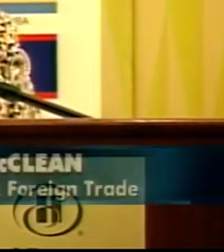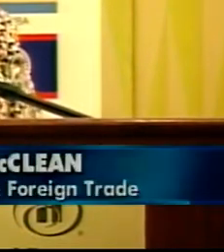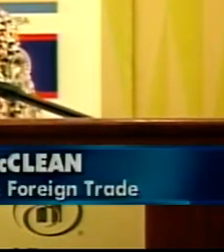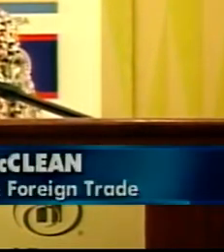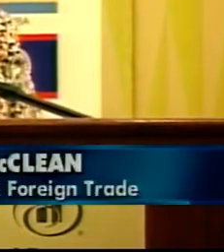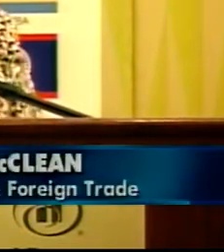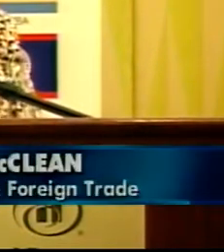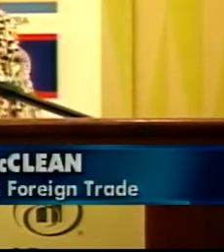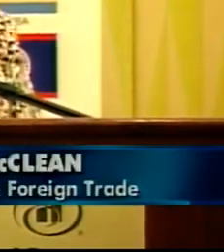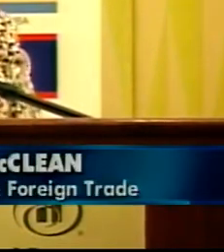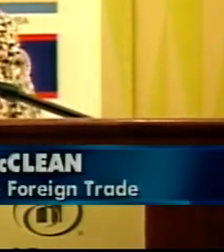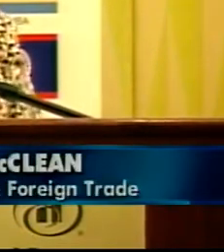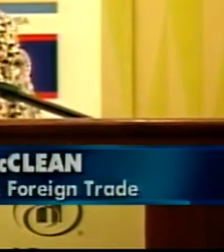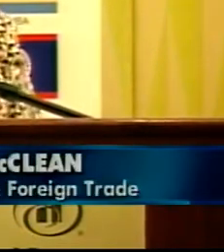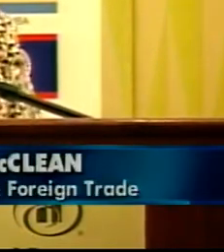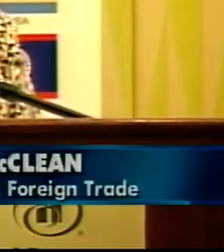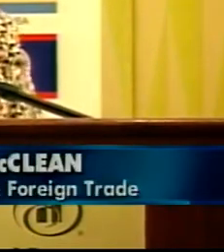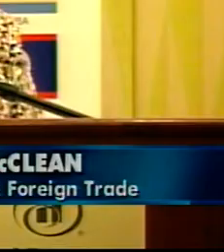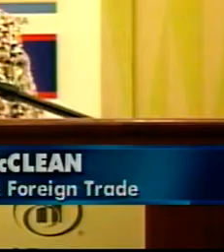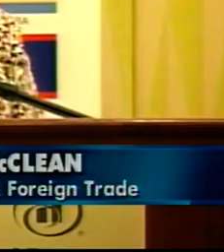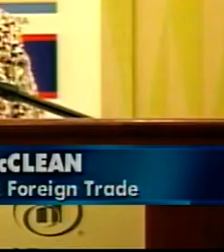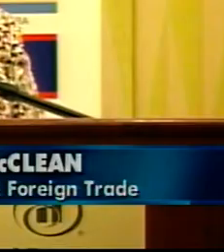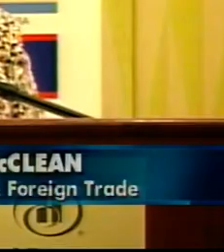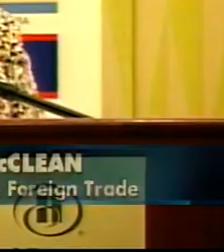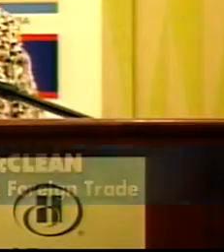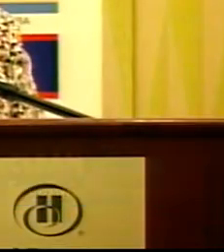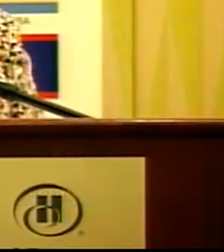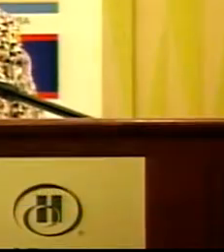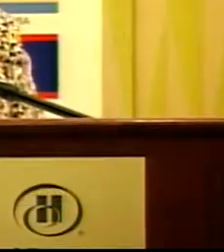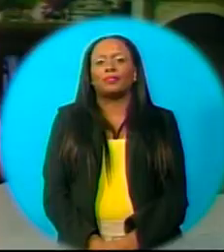sound, and characterized by good governance.